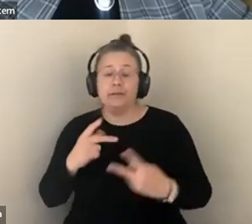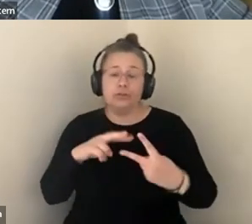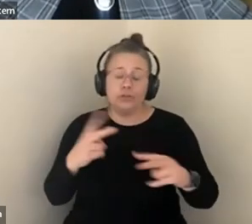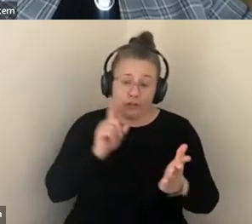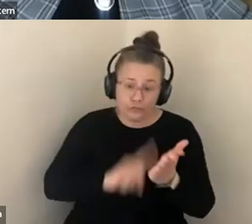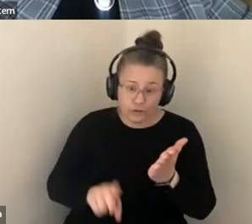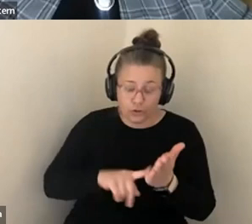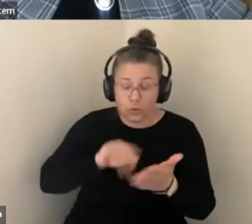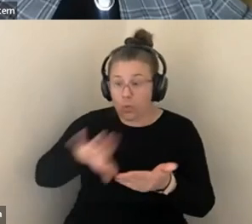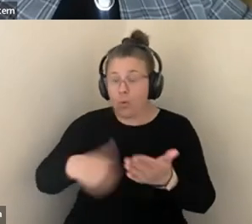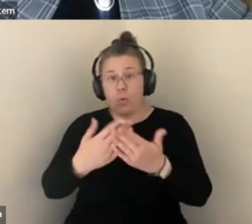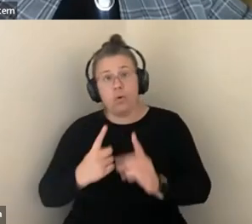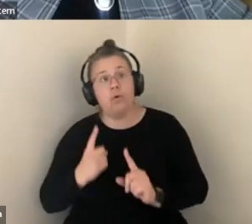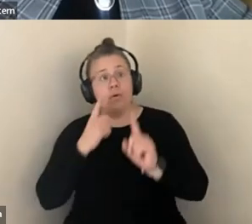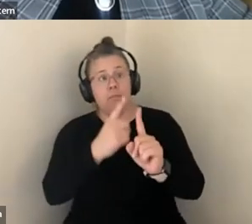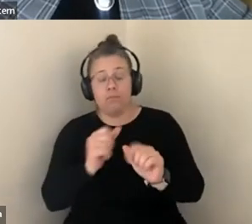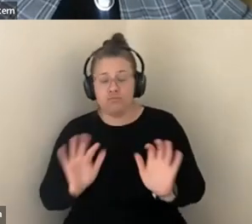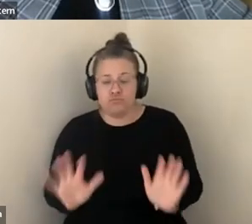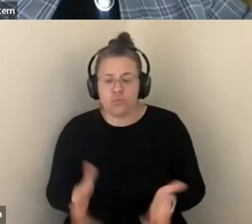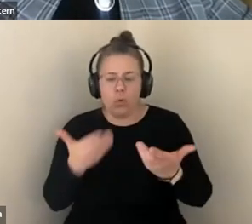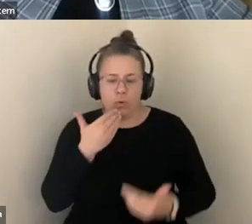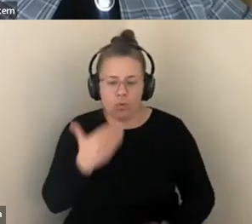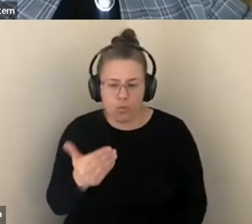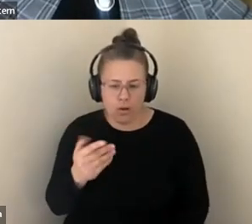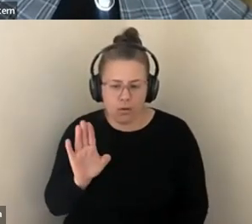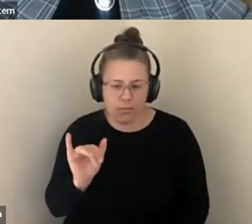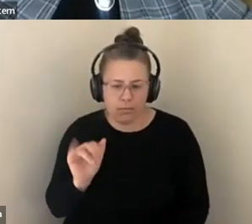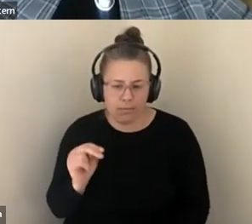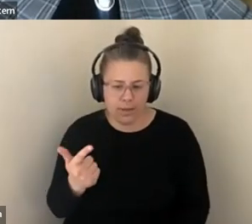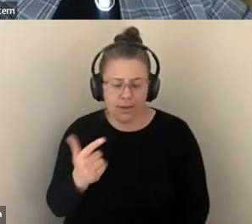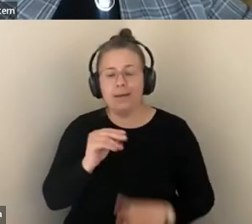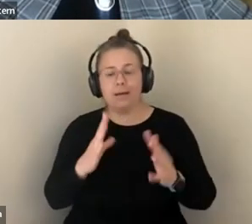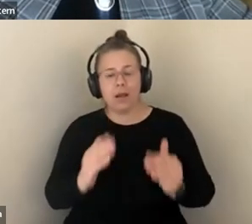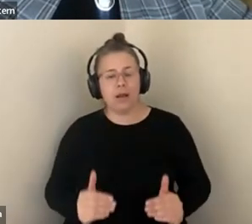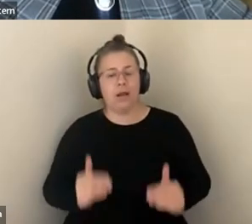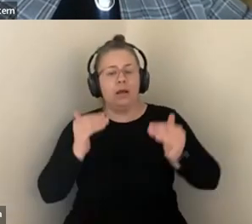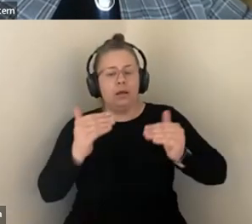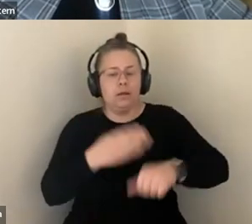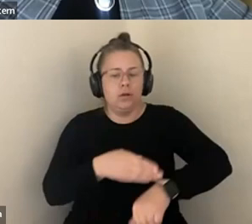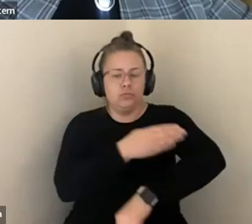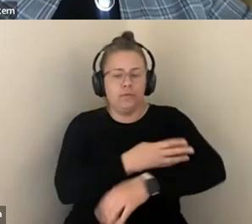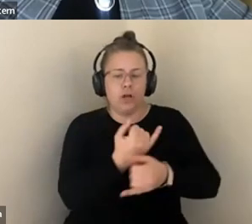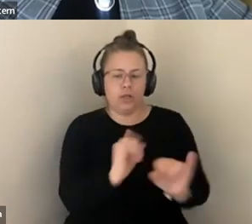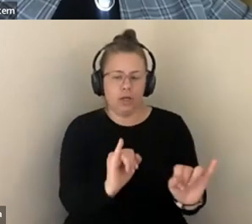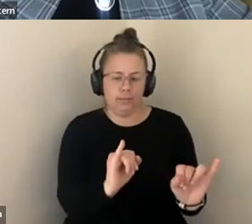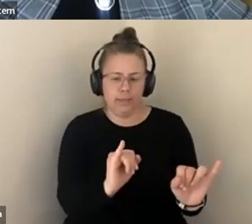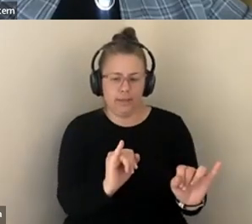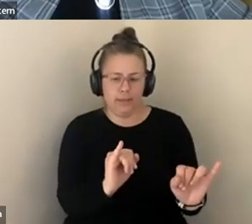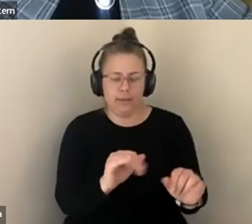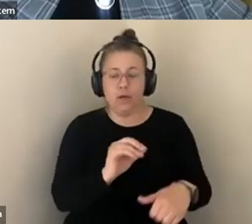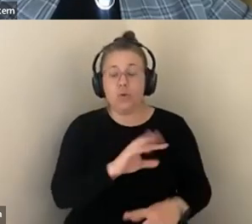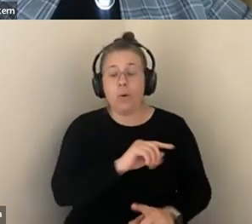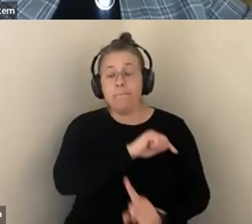autonomy. So we're going back to the point that having a societal impact by